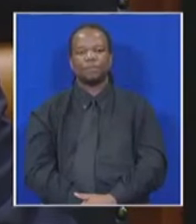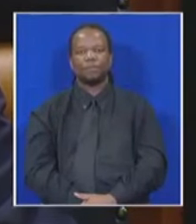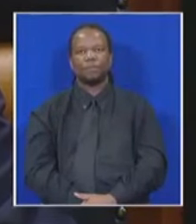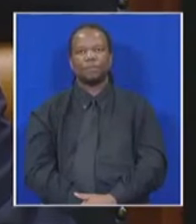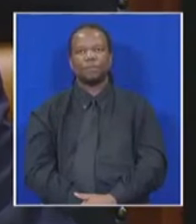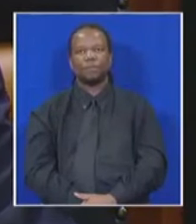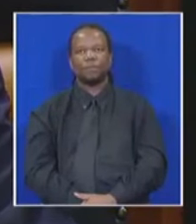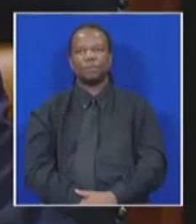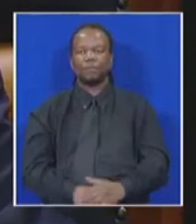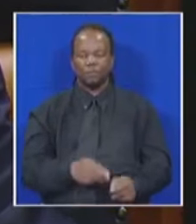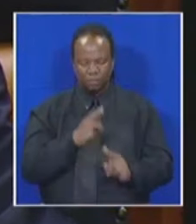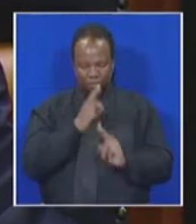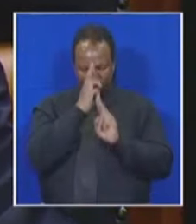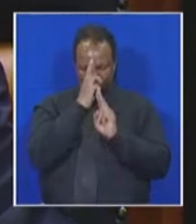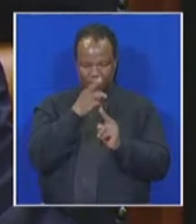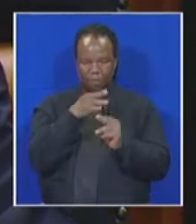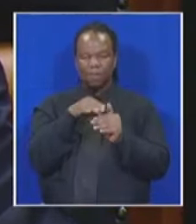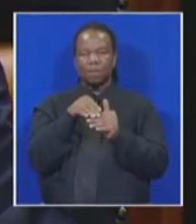Honorable members,